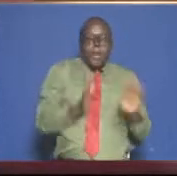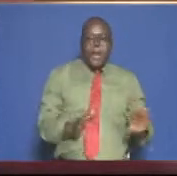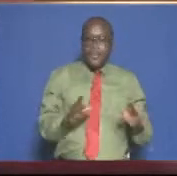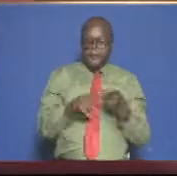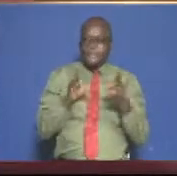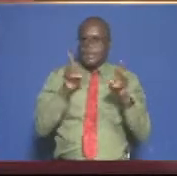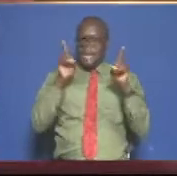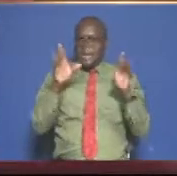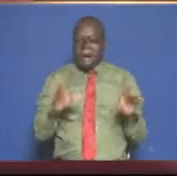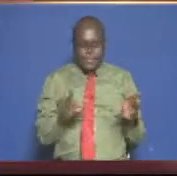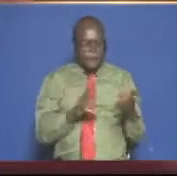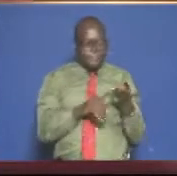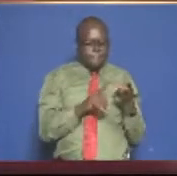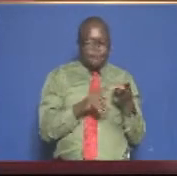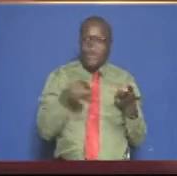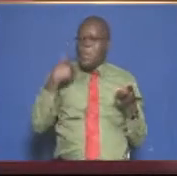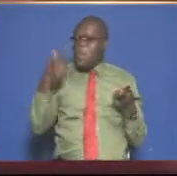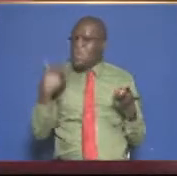the directors?